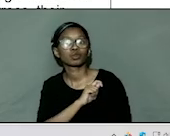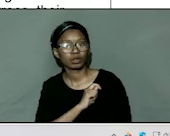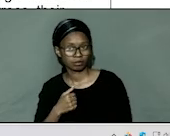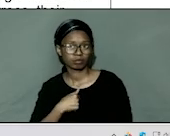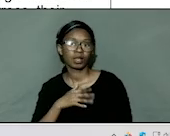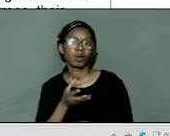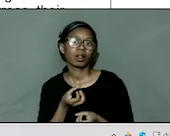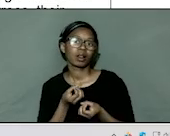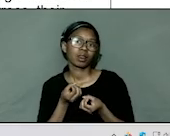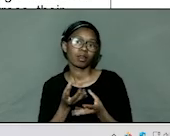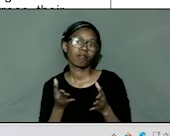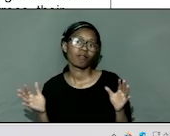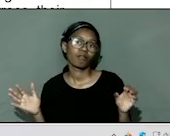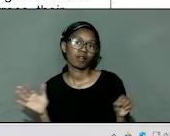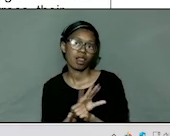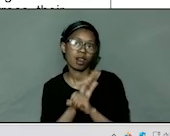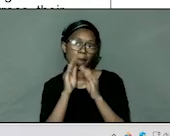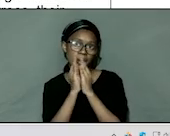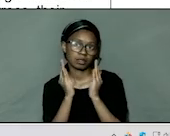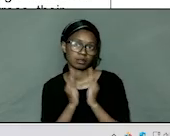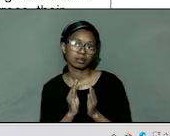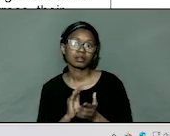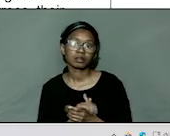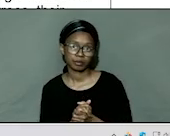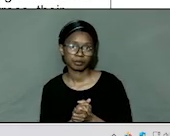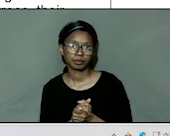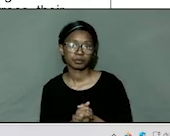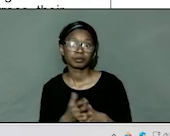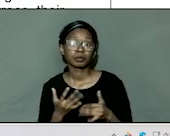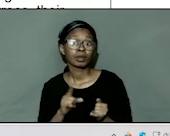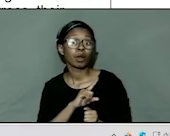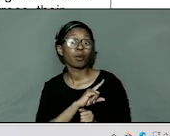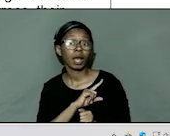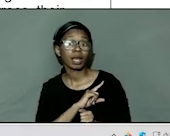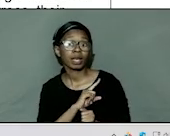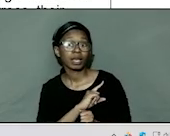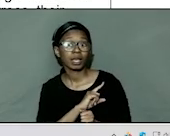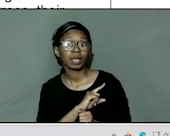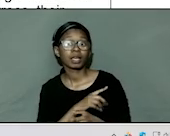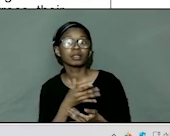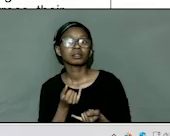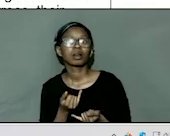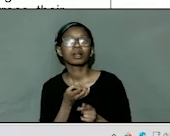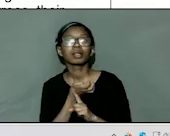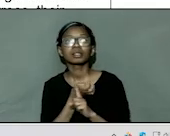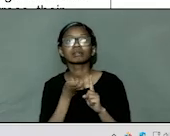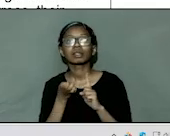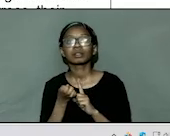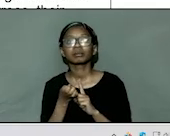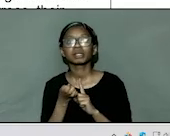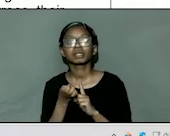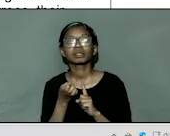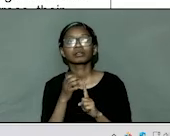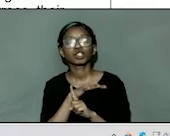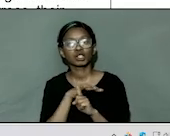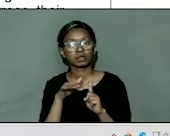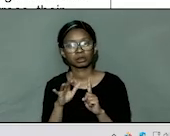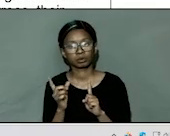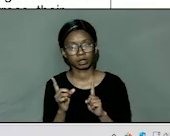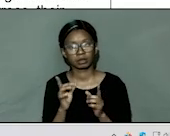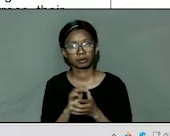full marks. So why? Now, what is the environmental condition? We know